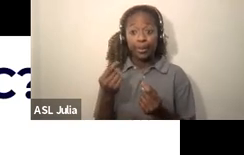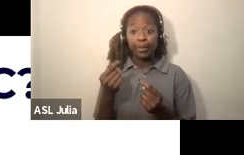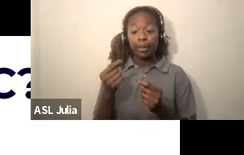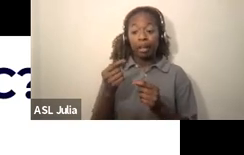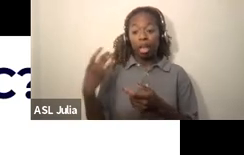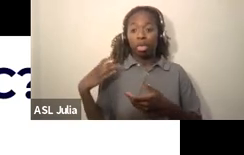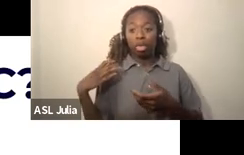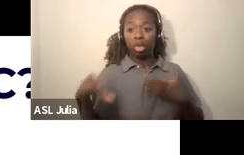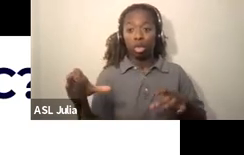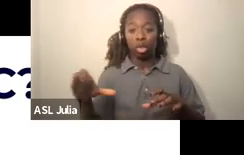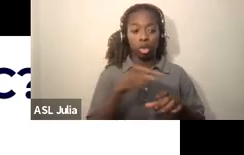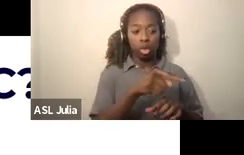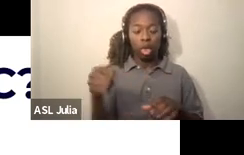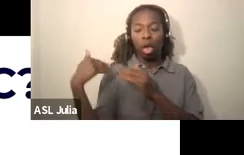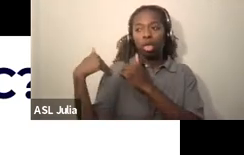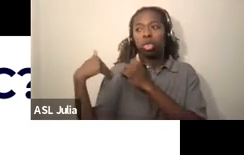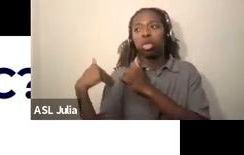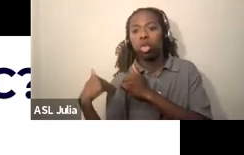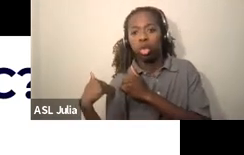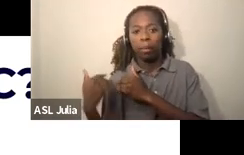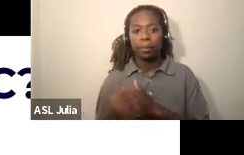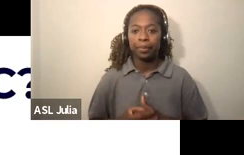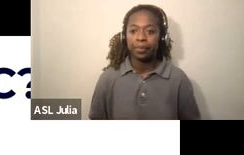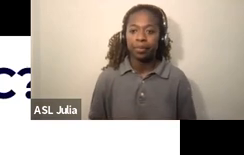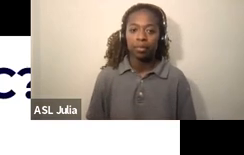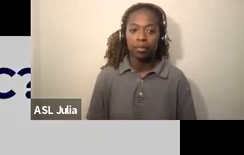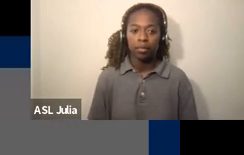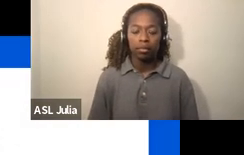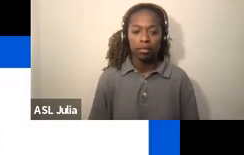more and so next line